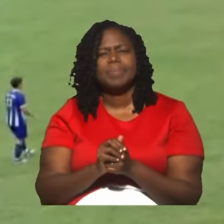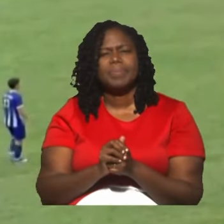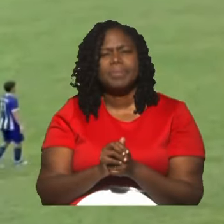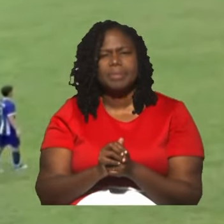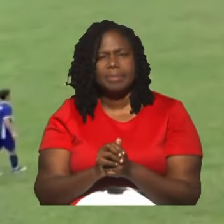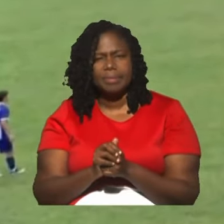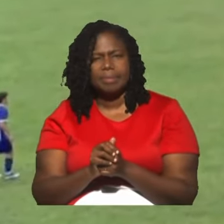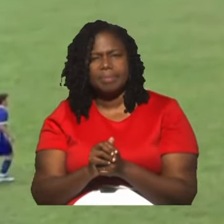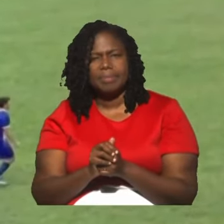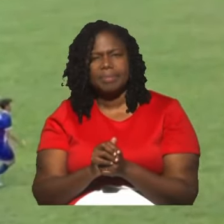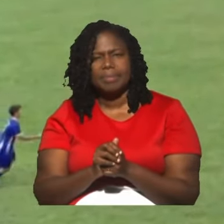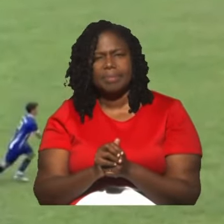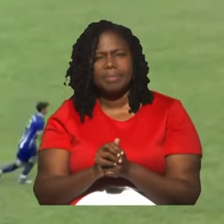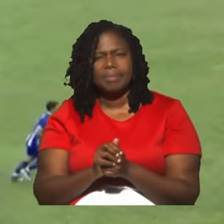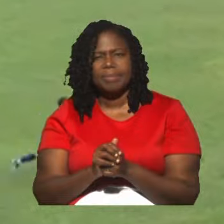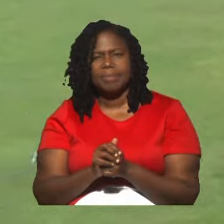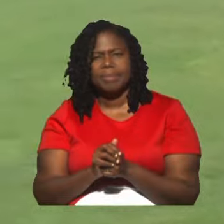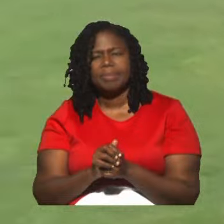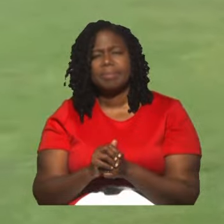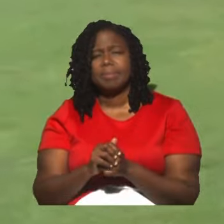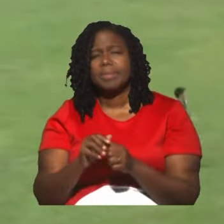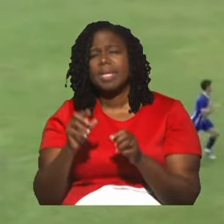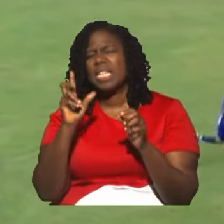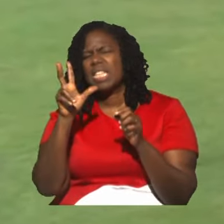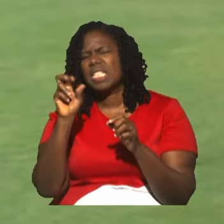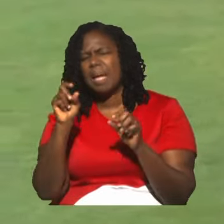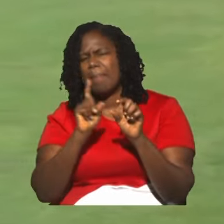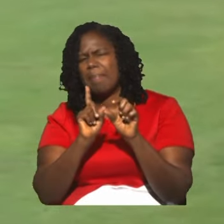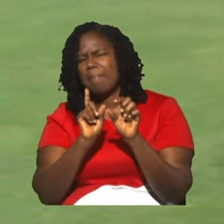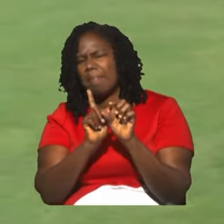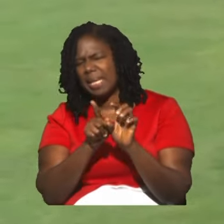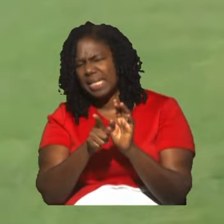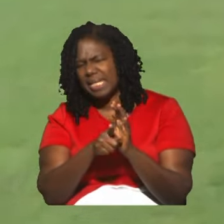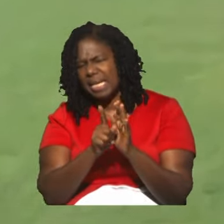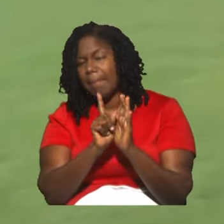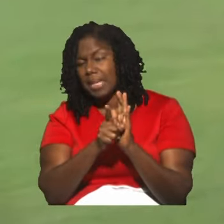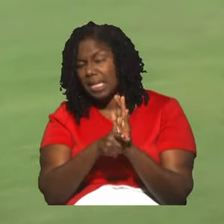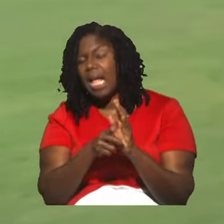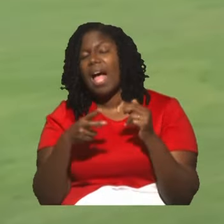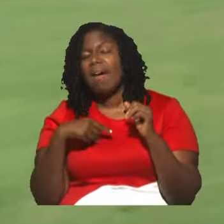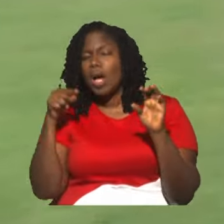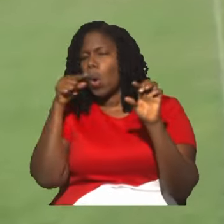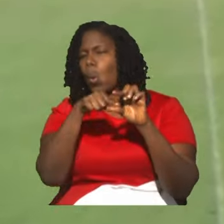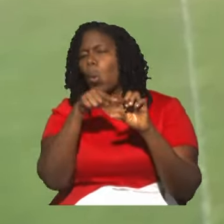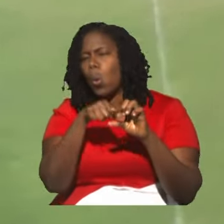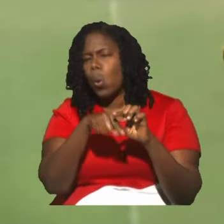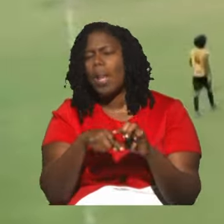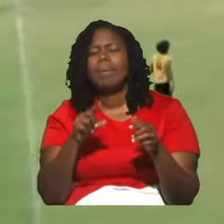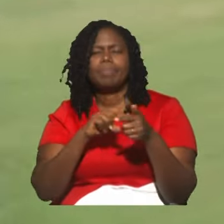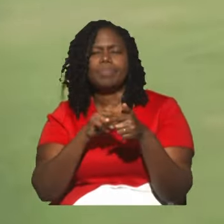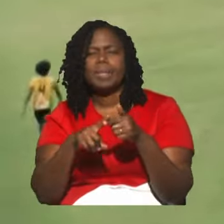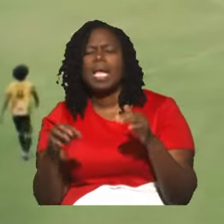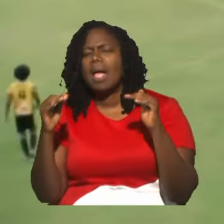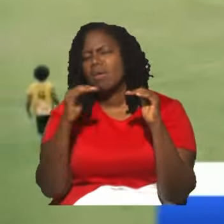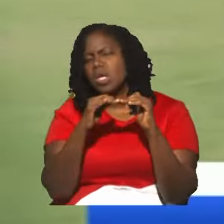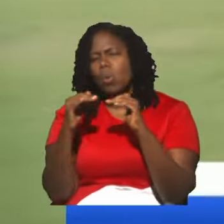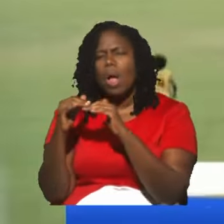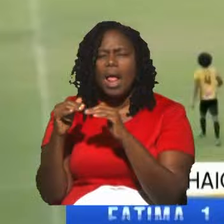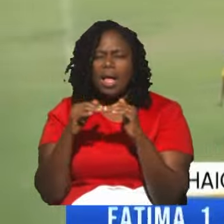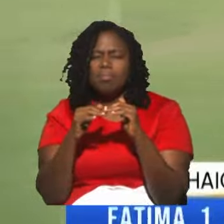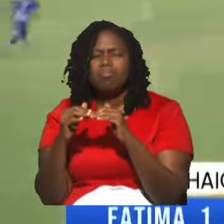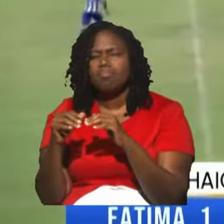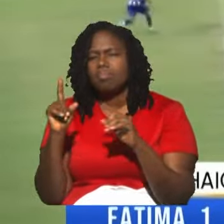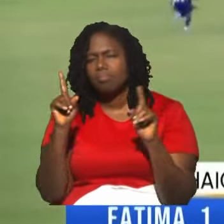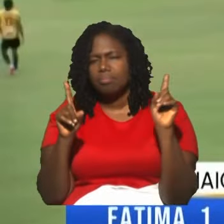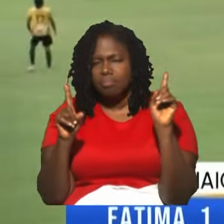to a 30-minute goal by Micaiah Leach until Derrel Garcia found the equaliser minutes before the break. St.